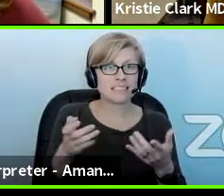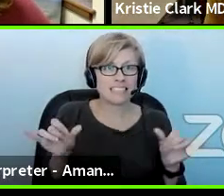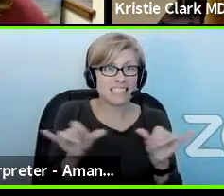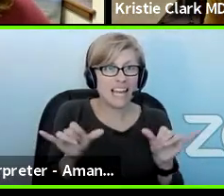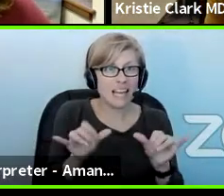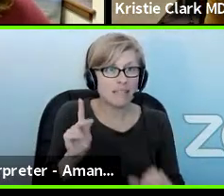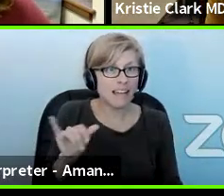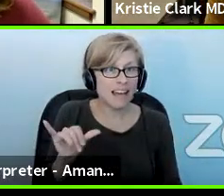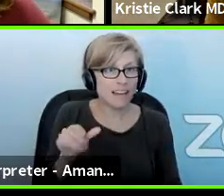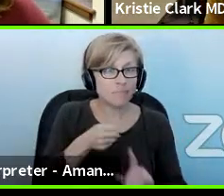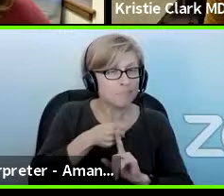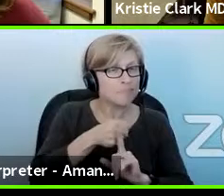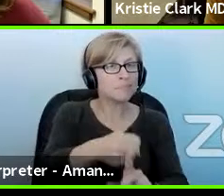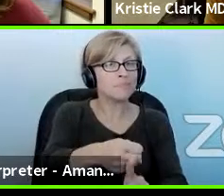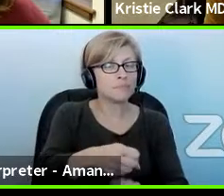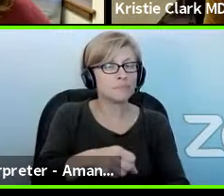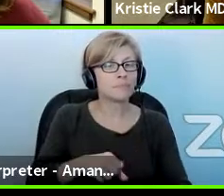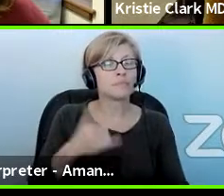day, but